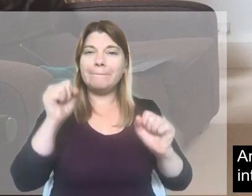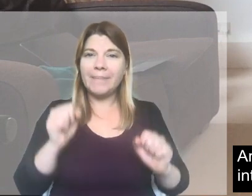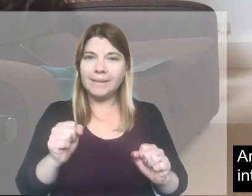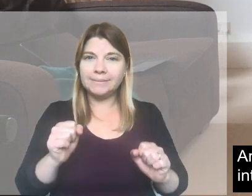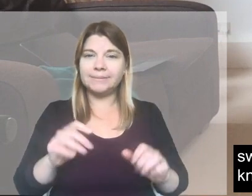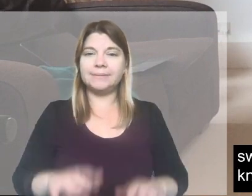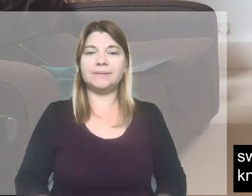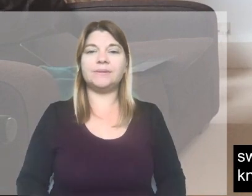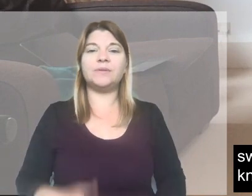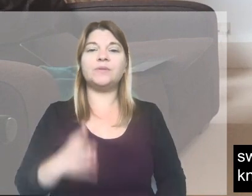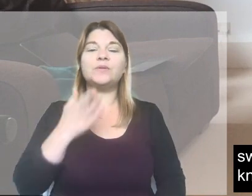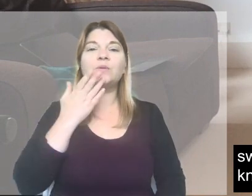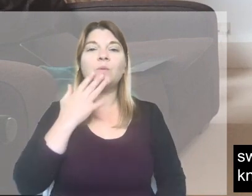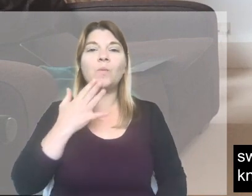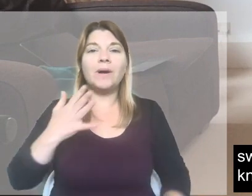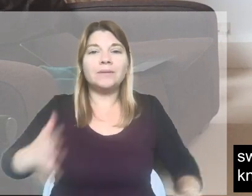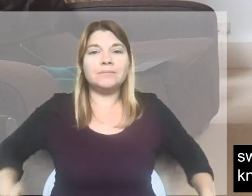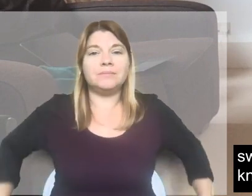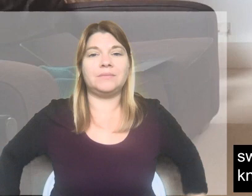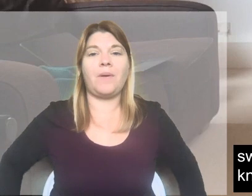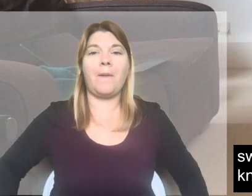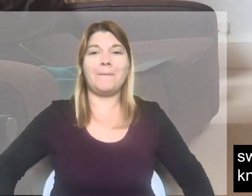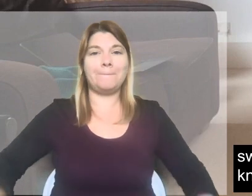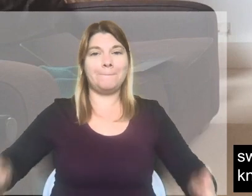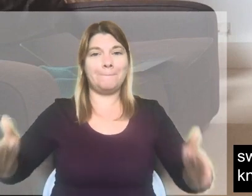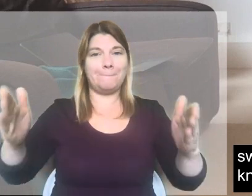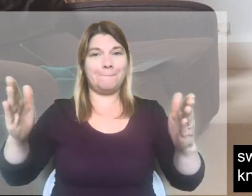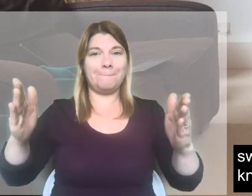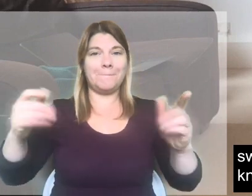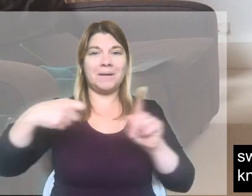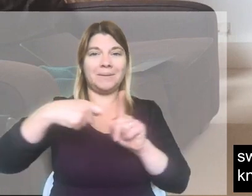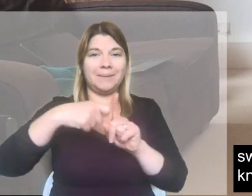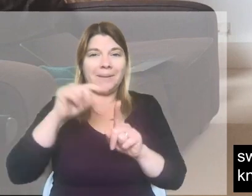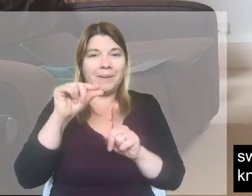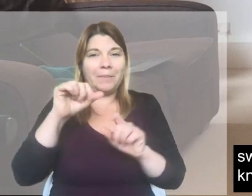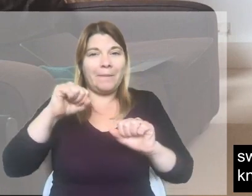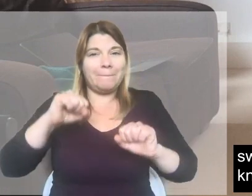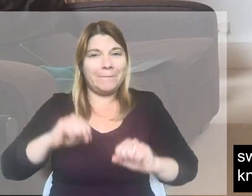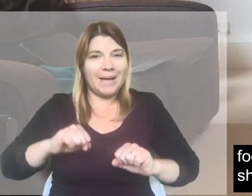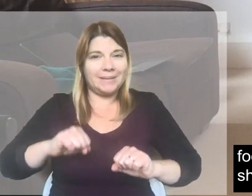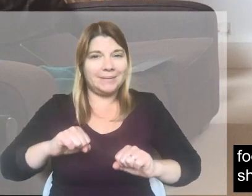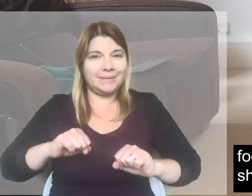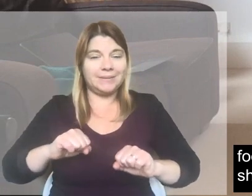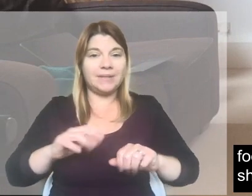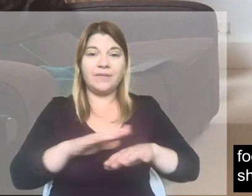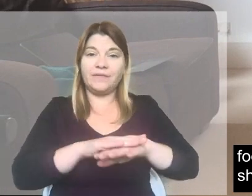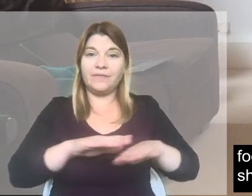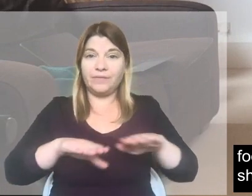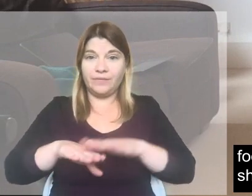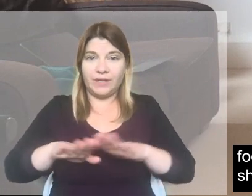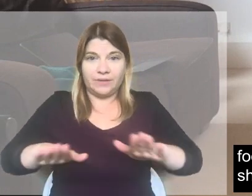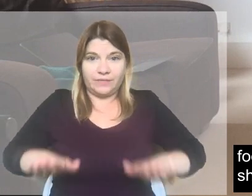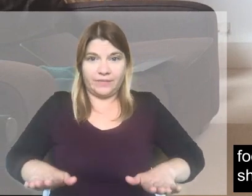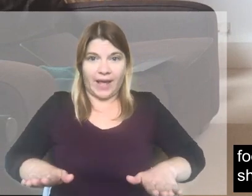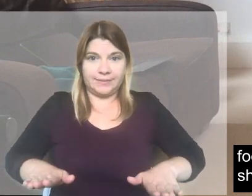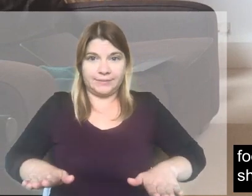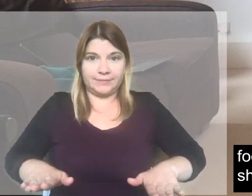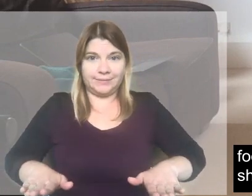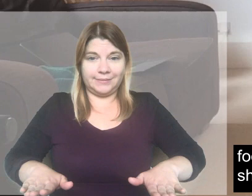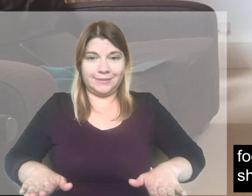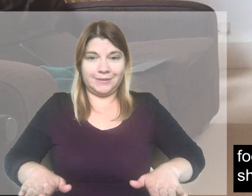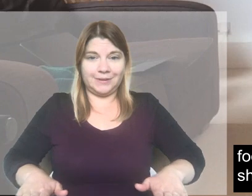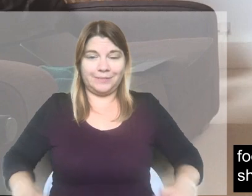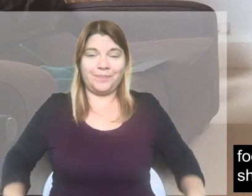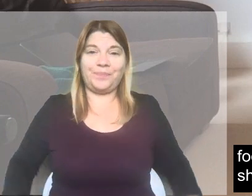my arms swing forwards, I'm going to bend my knees a little more, still keeping my whole foot on the floor. And then as they